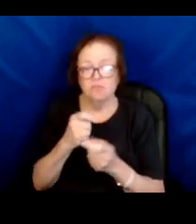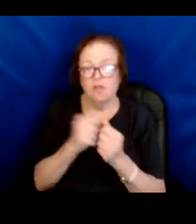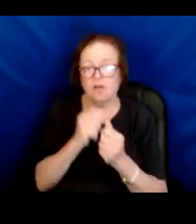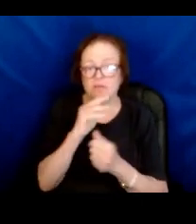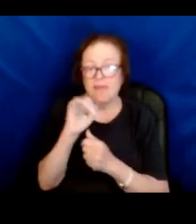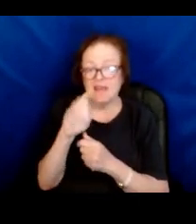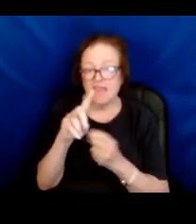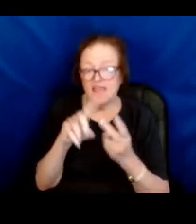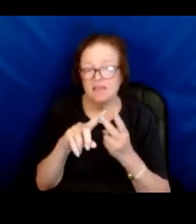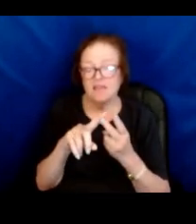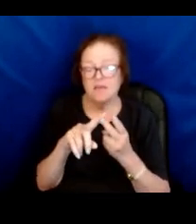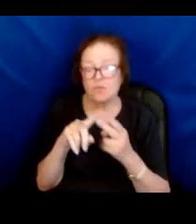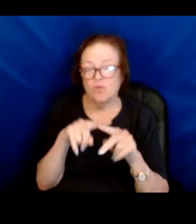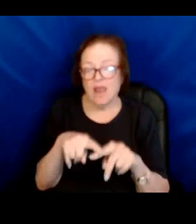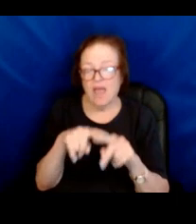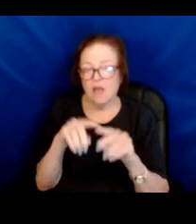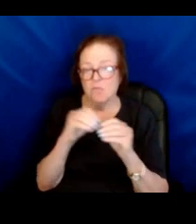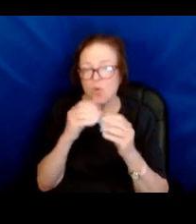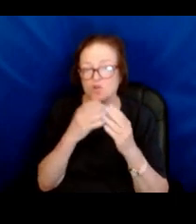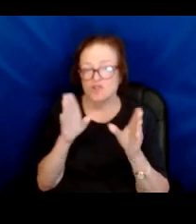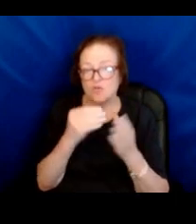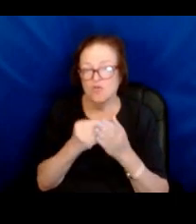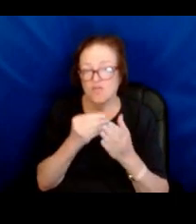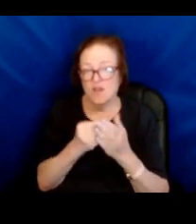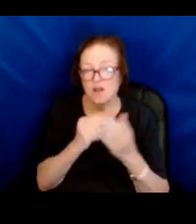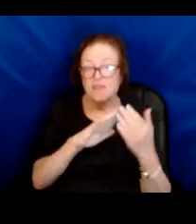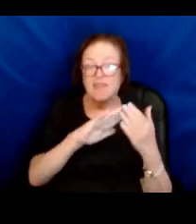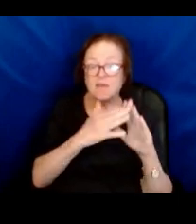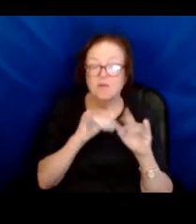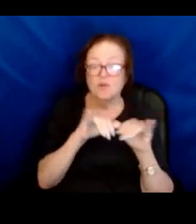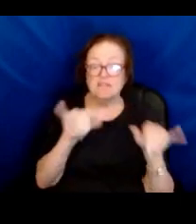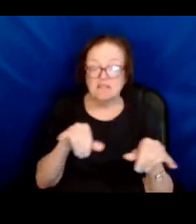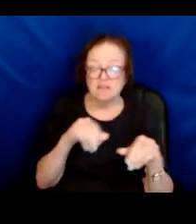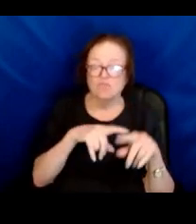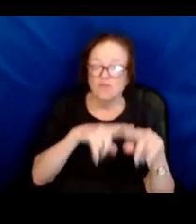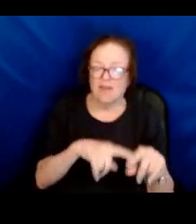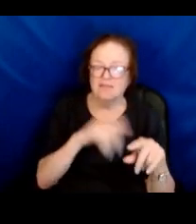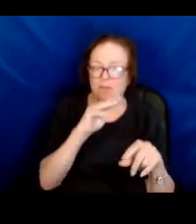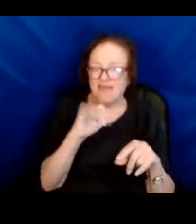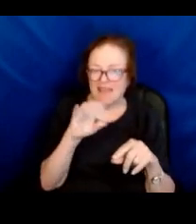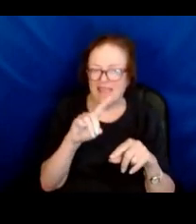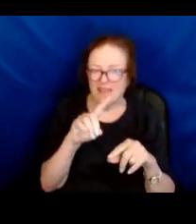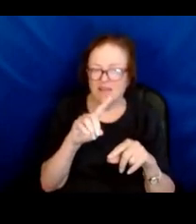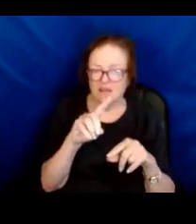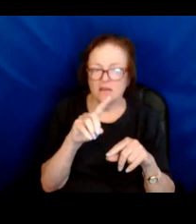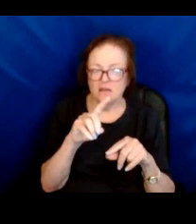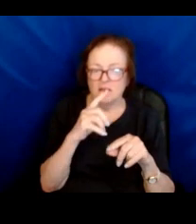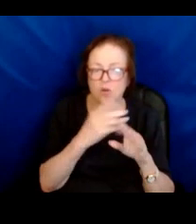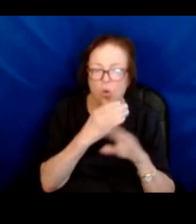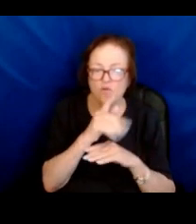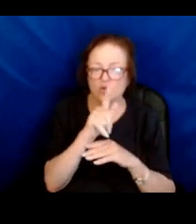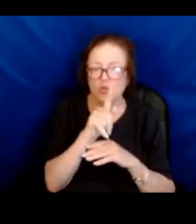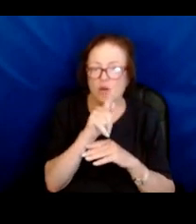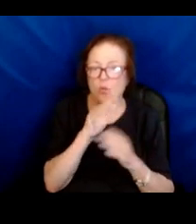more on state general fund. The community system is much more reliant on Medicaid. Over $21 billion